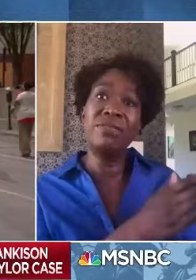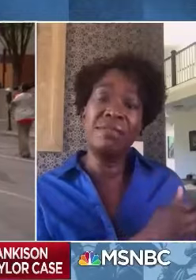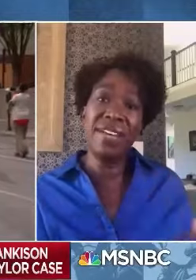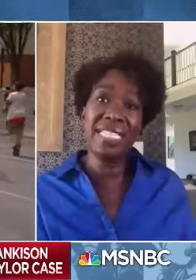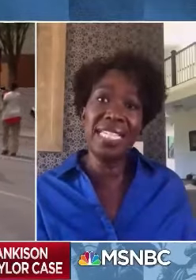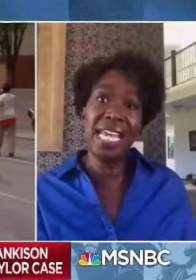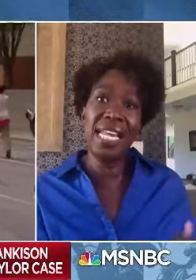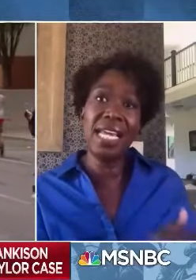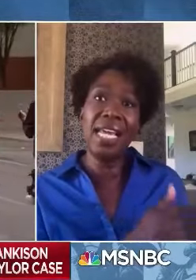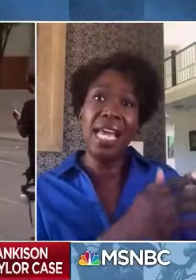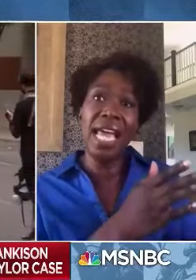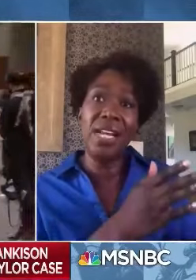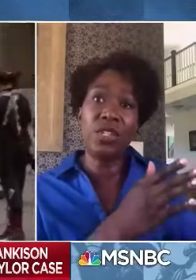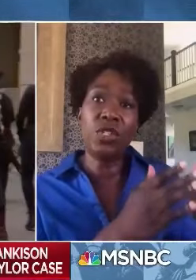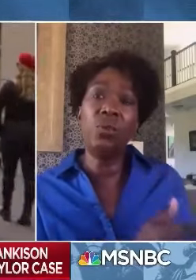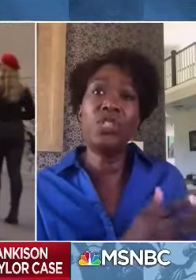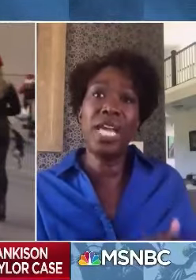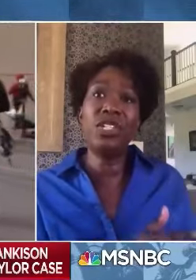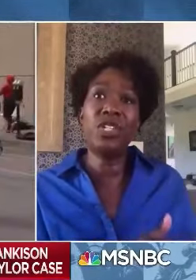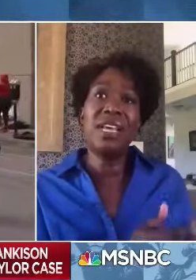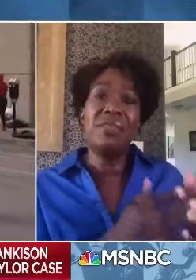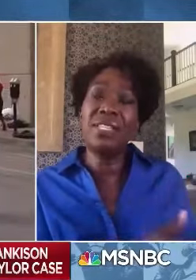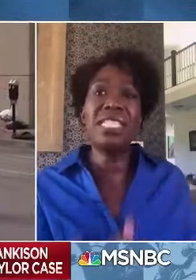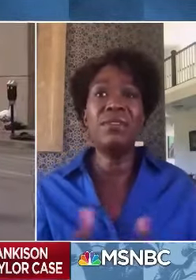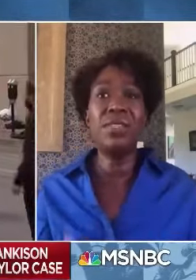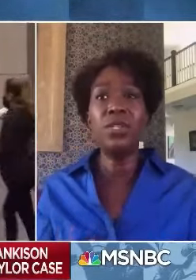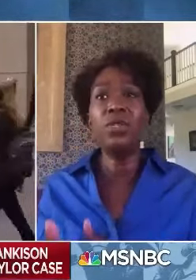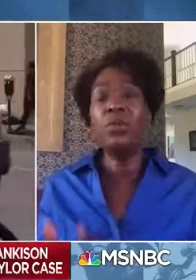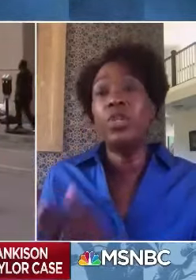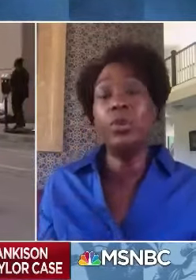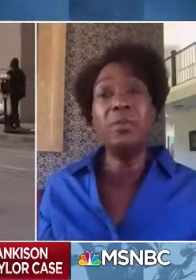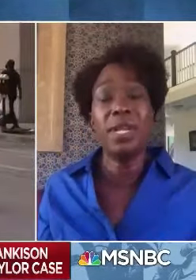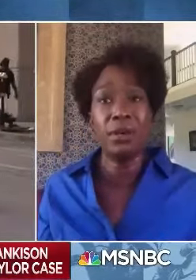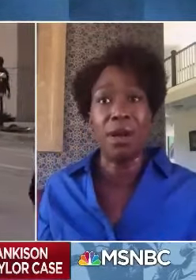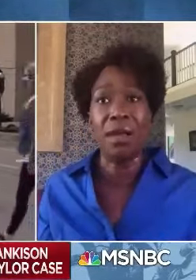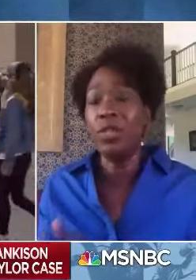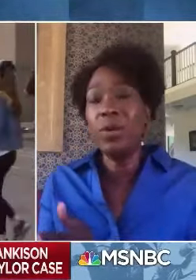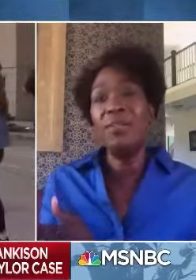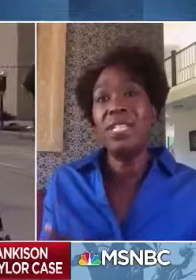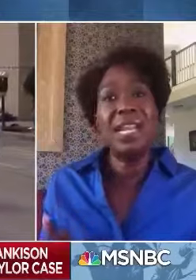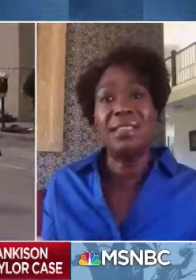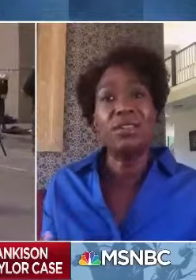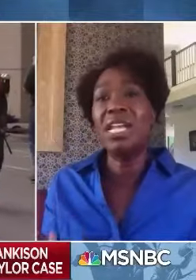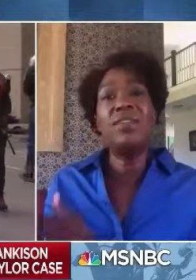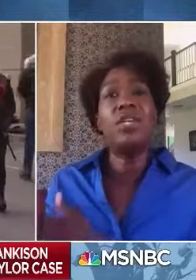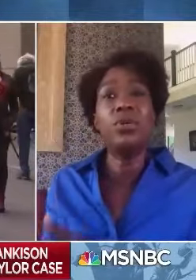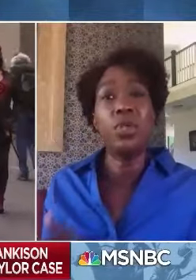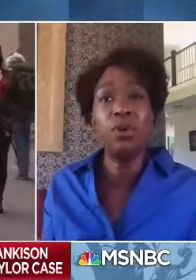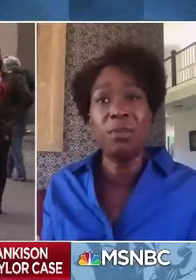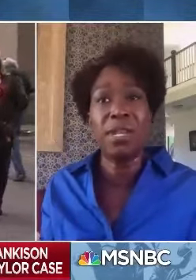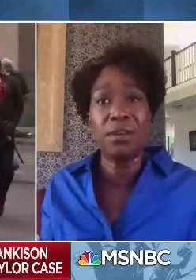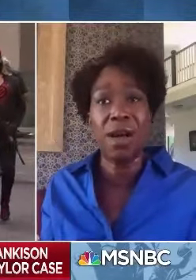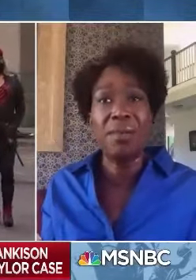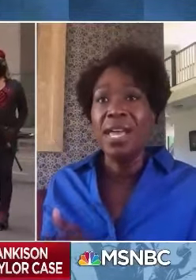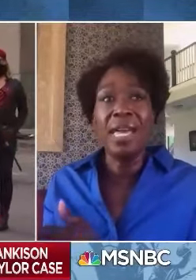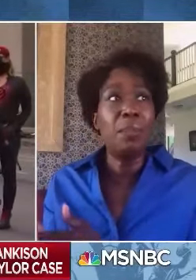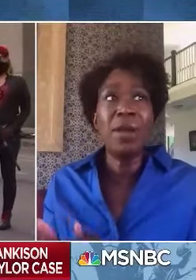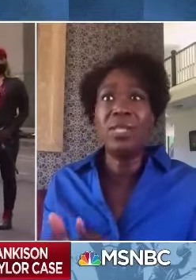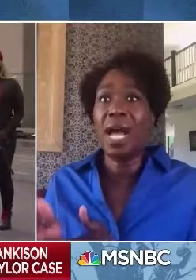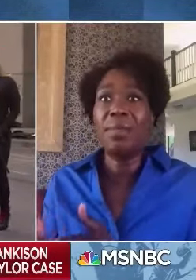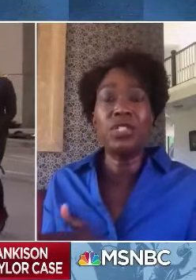are investigating an association that doesn't have anything to do with you committing a crime. You haven't done anything. They're not even accusing you of committing a